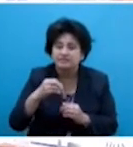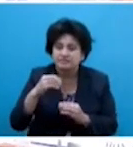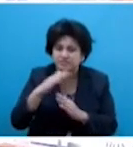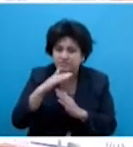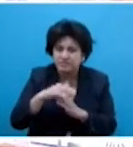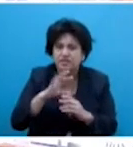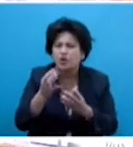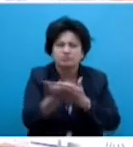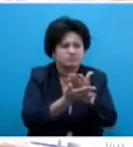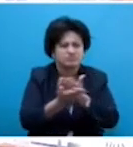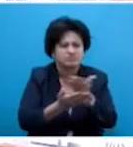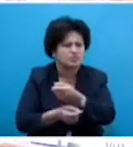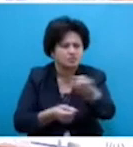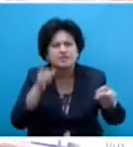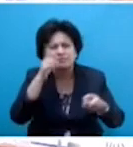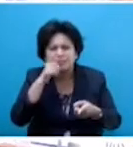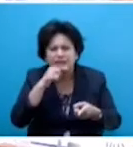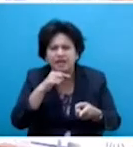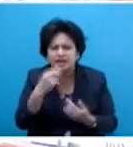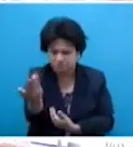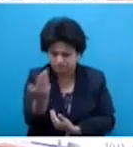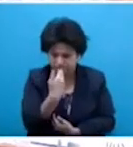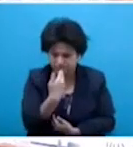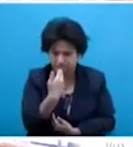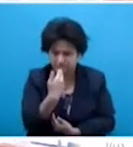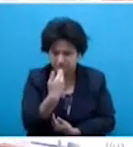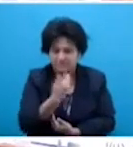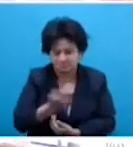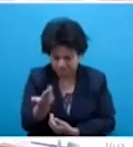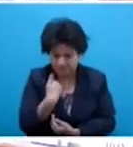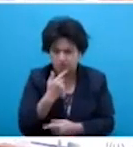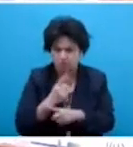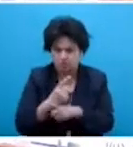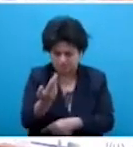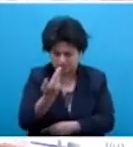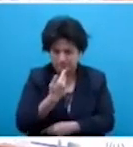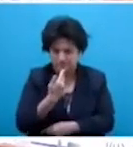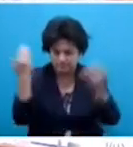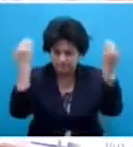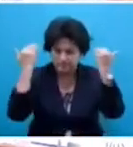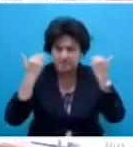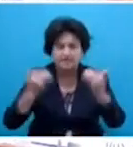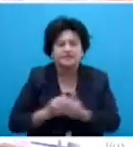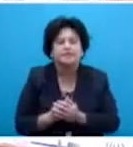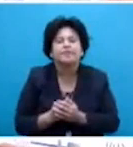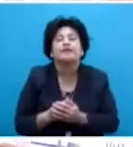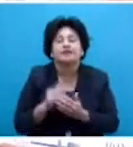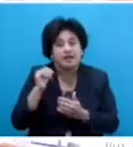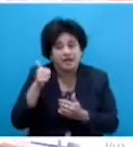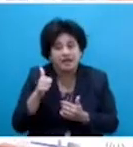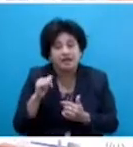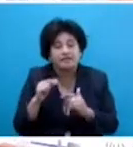Don't converse with anyone else on this side. Apologies. The chair. Apologies, Mr. Speaker. First of